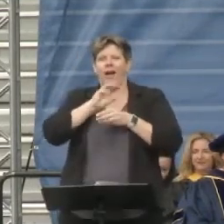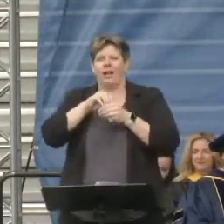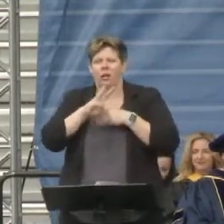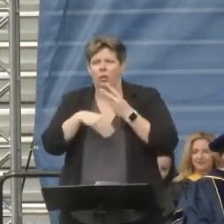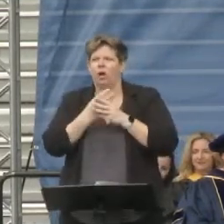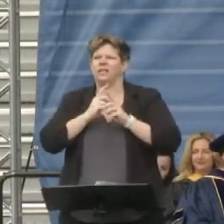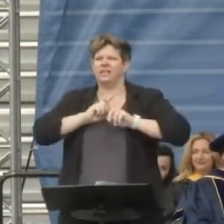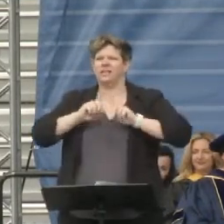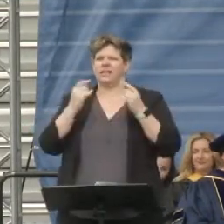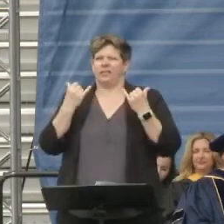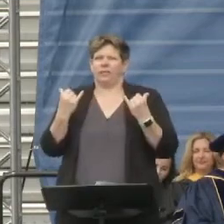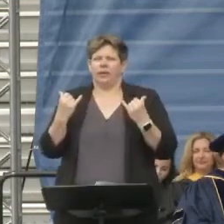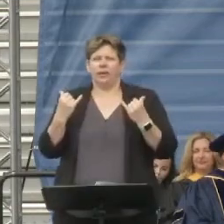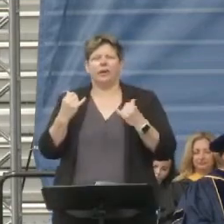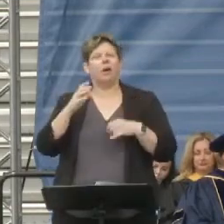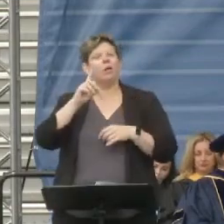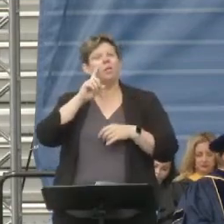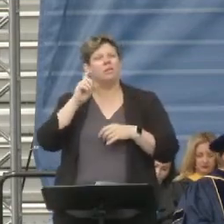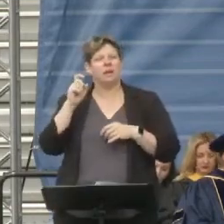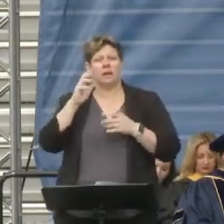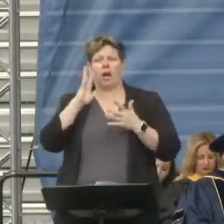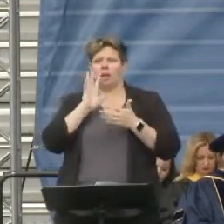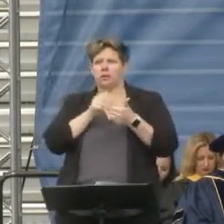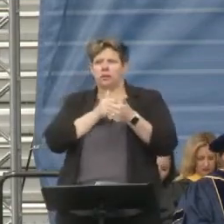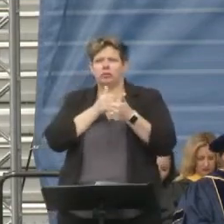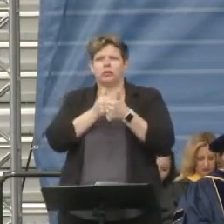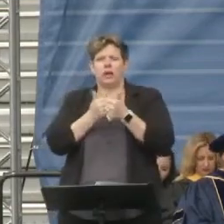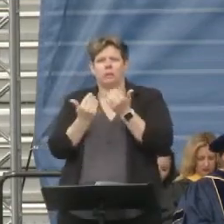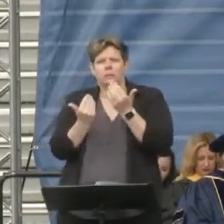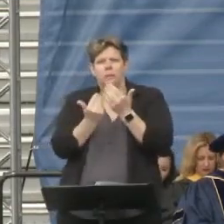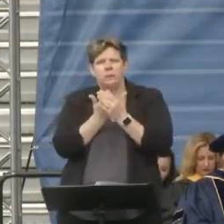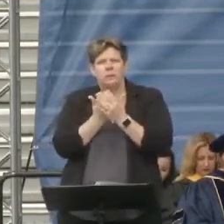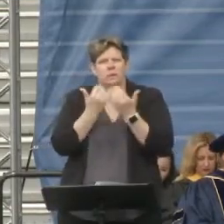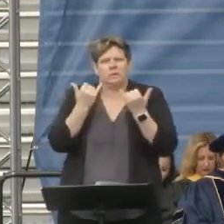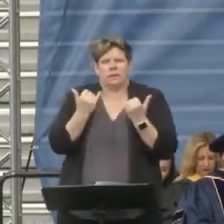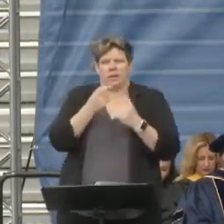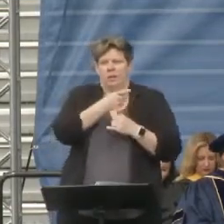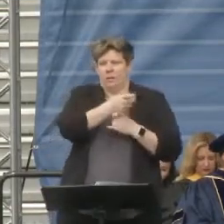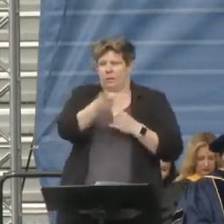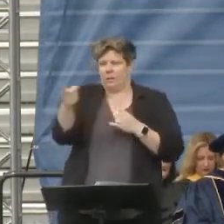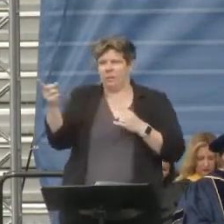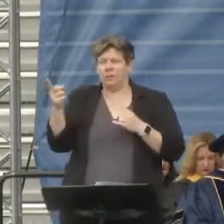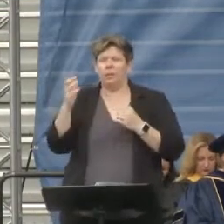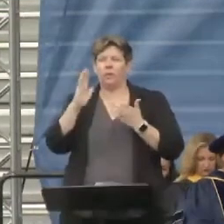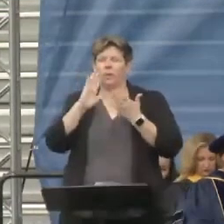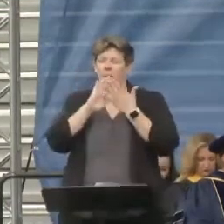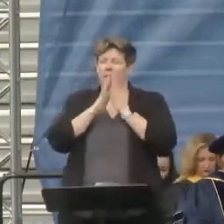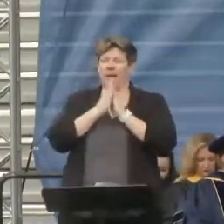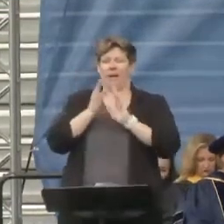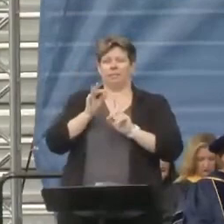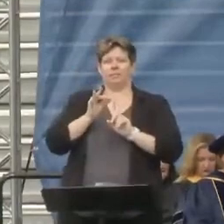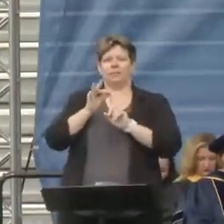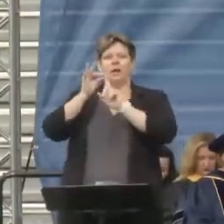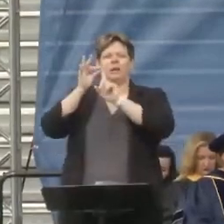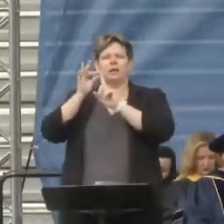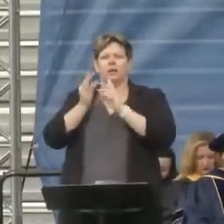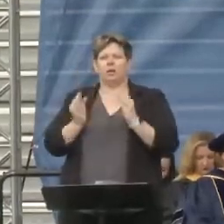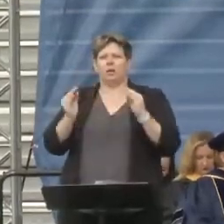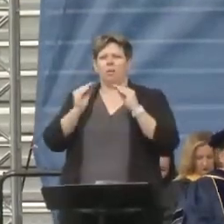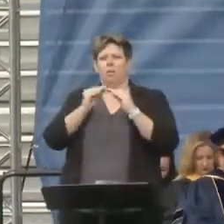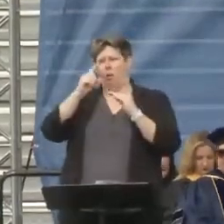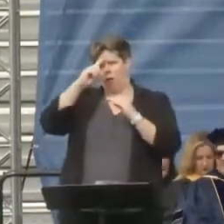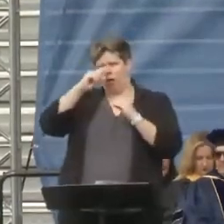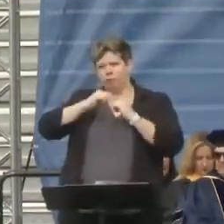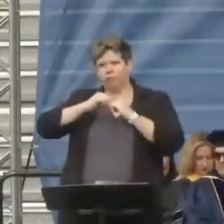know that because of these challenges, you will be special. More